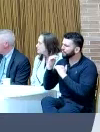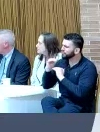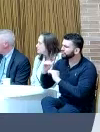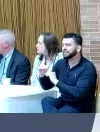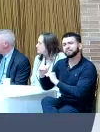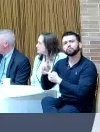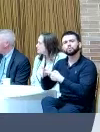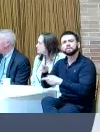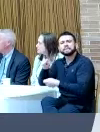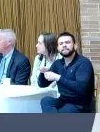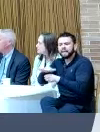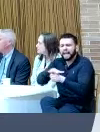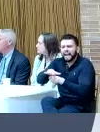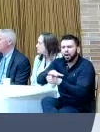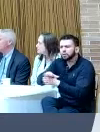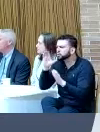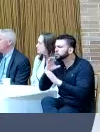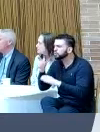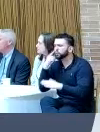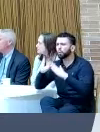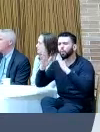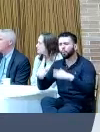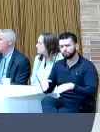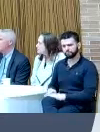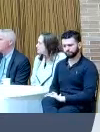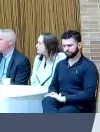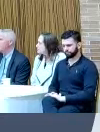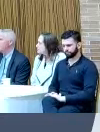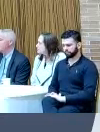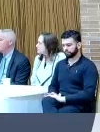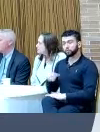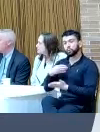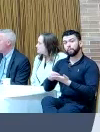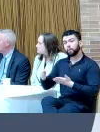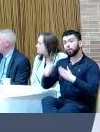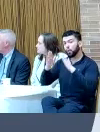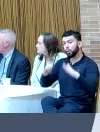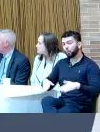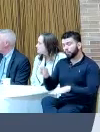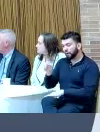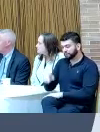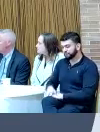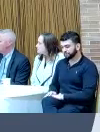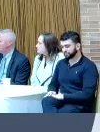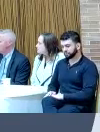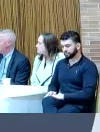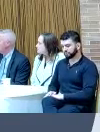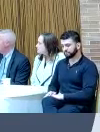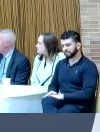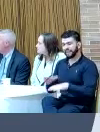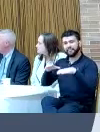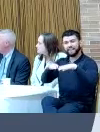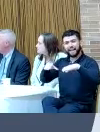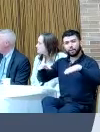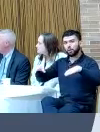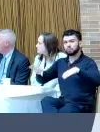look for a home we brought a home in a neighborhood where we were among the